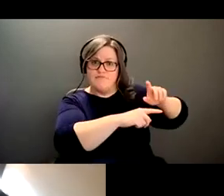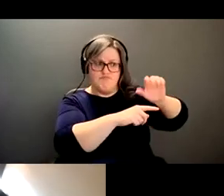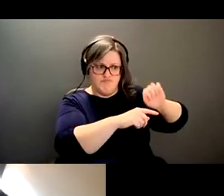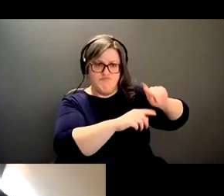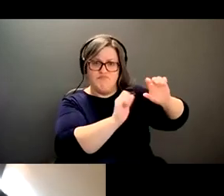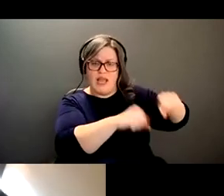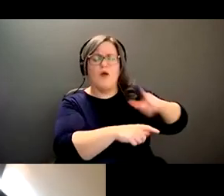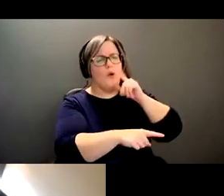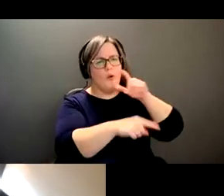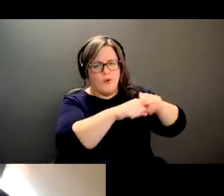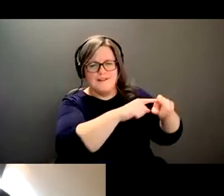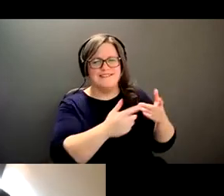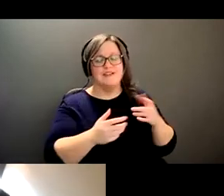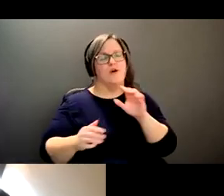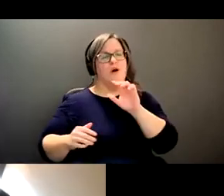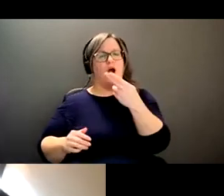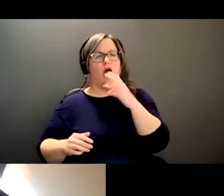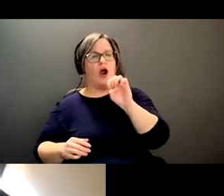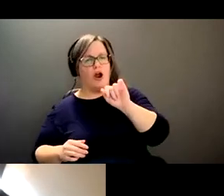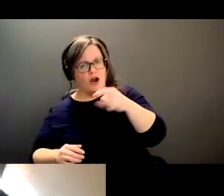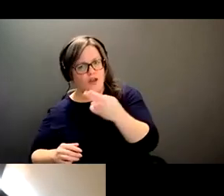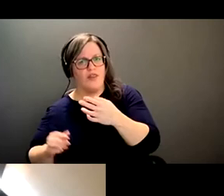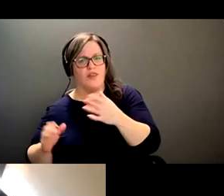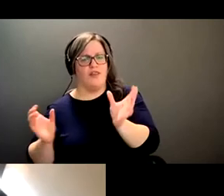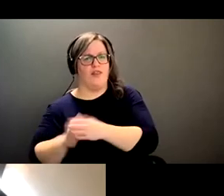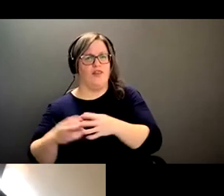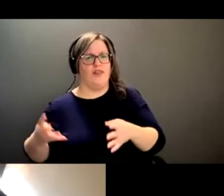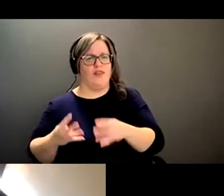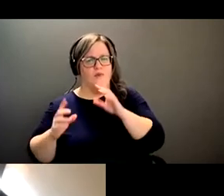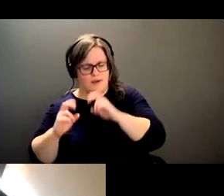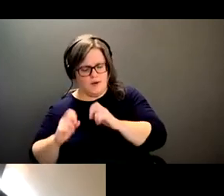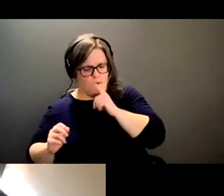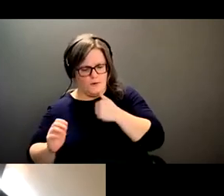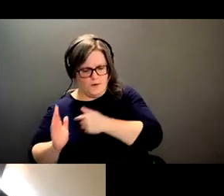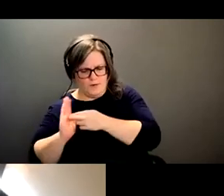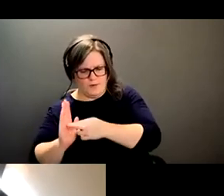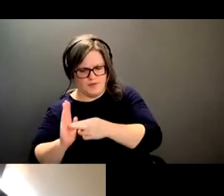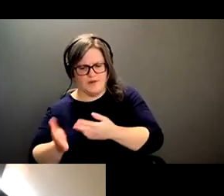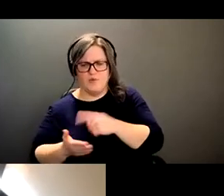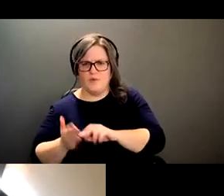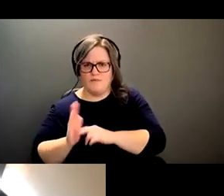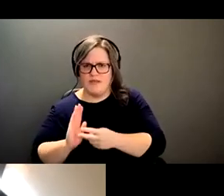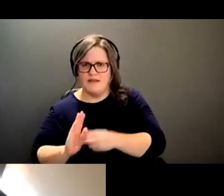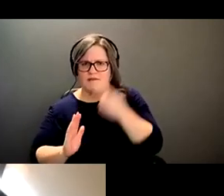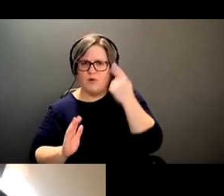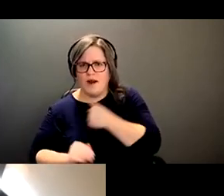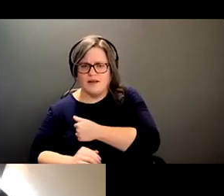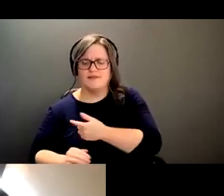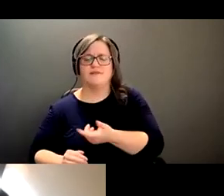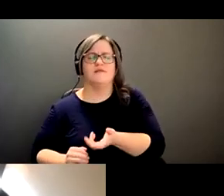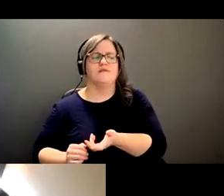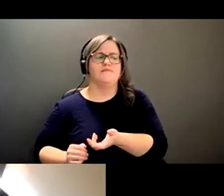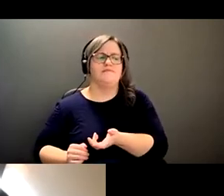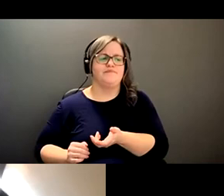represent? And what does community mean to us? And I think in the scope of artist-run spaces and alternative